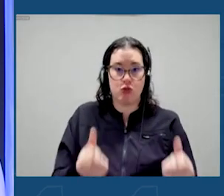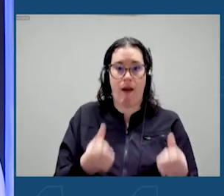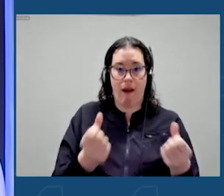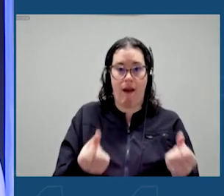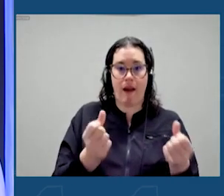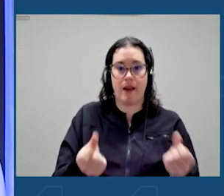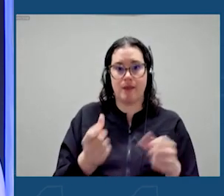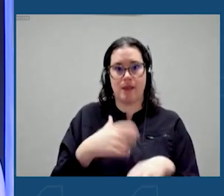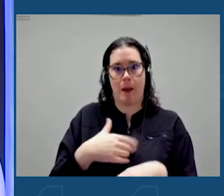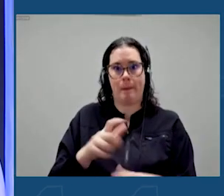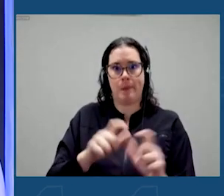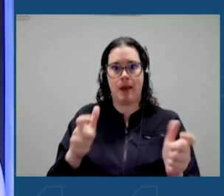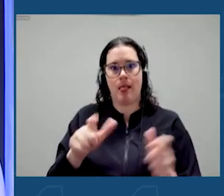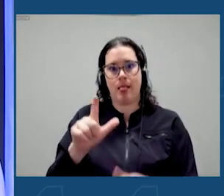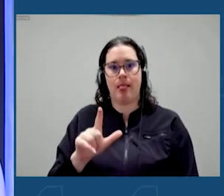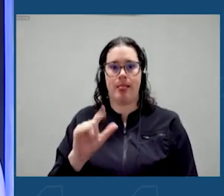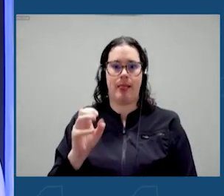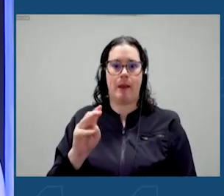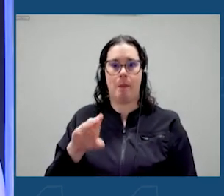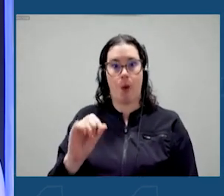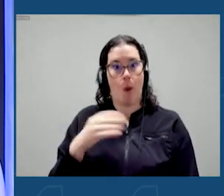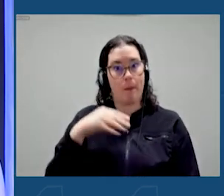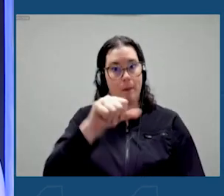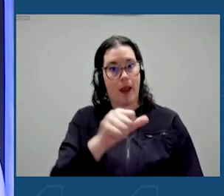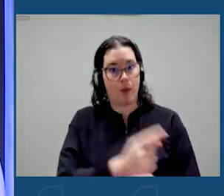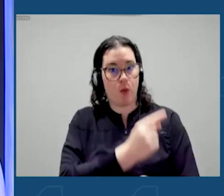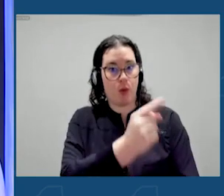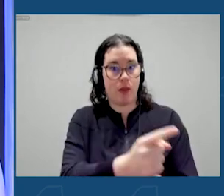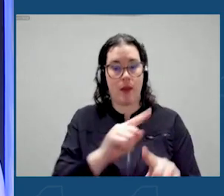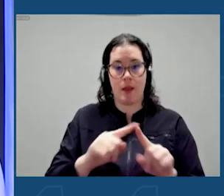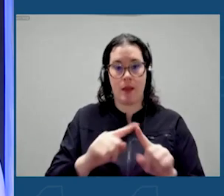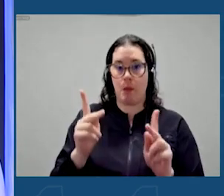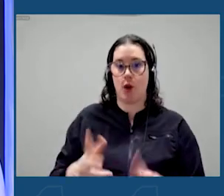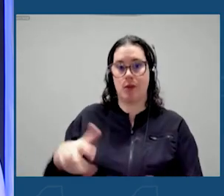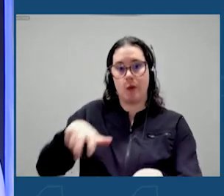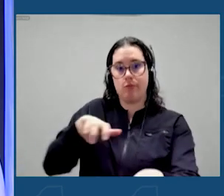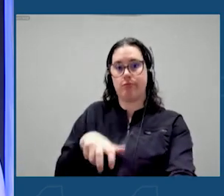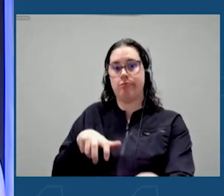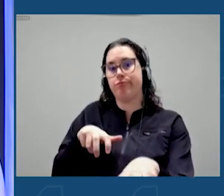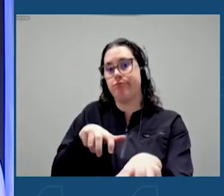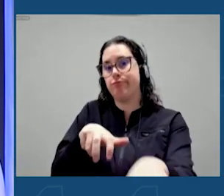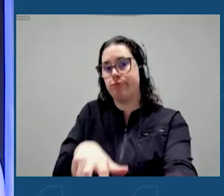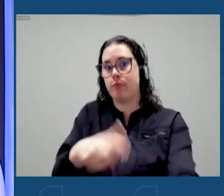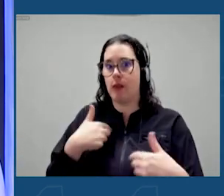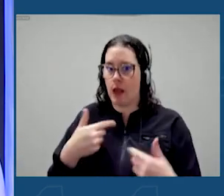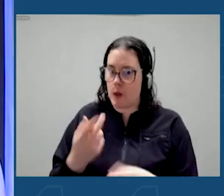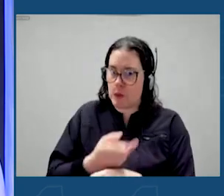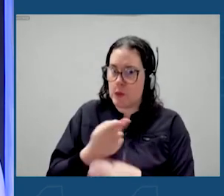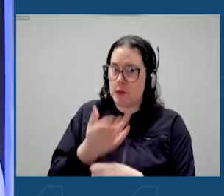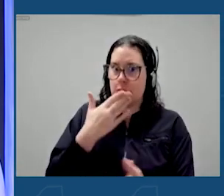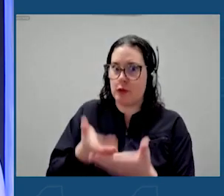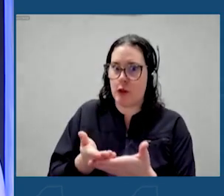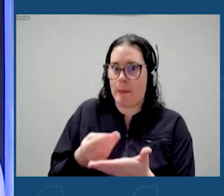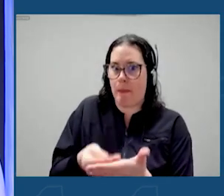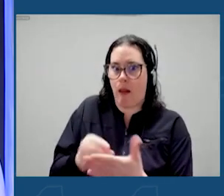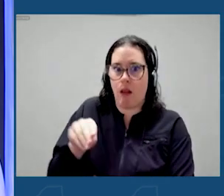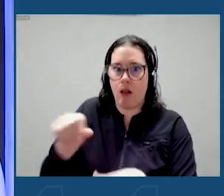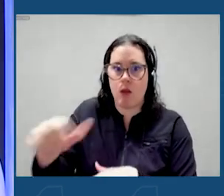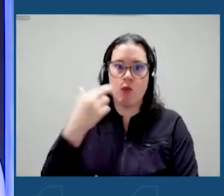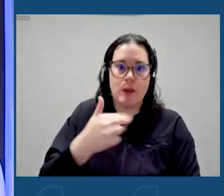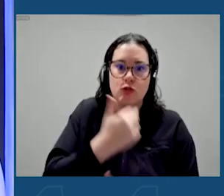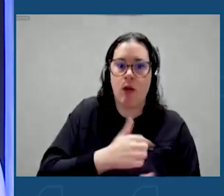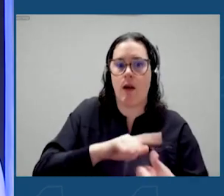good wage, and a person sitting in the back of the limousine to continue to use their discretionary funding to go to our restaurants, our